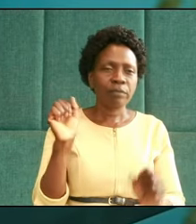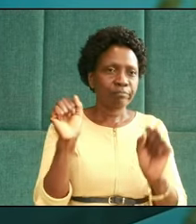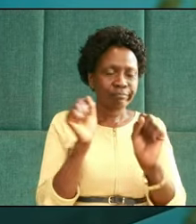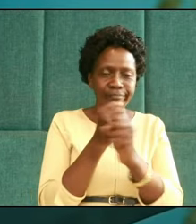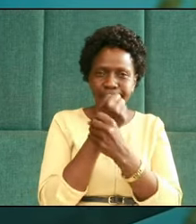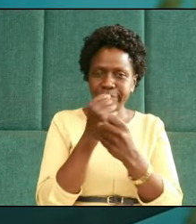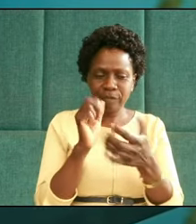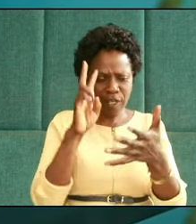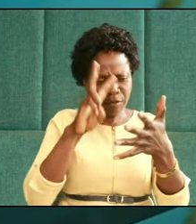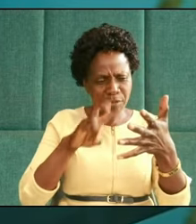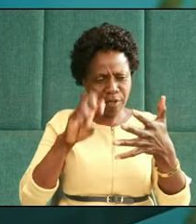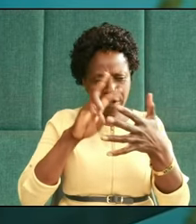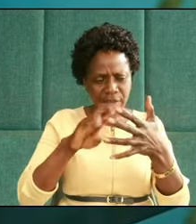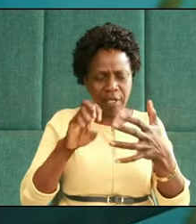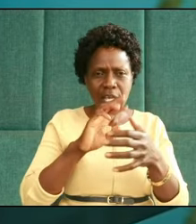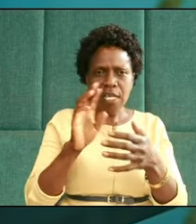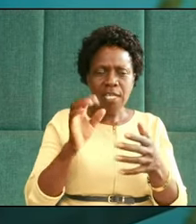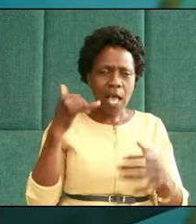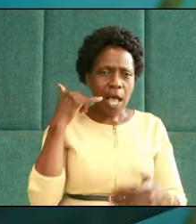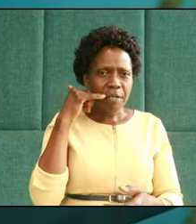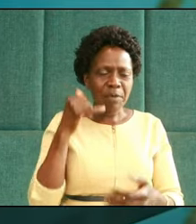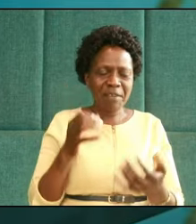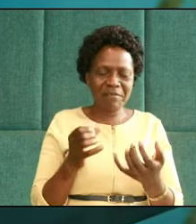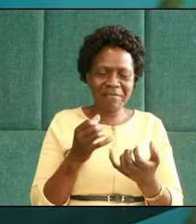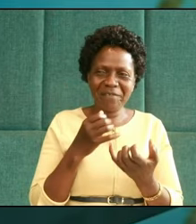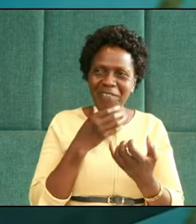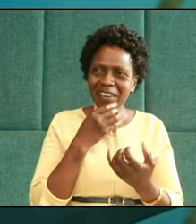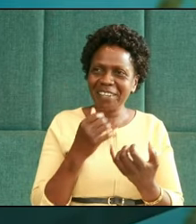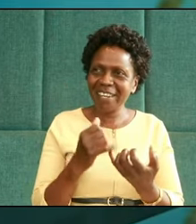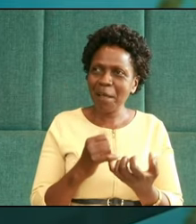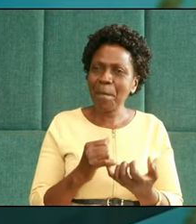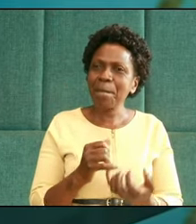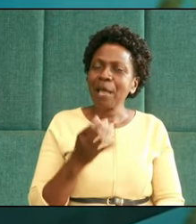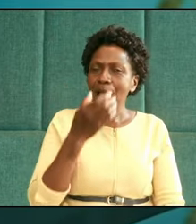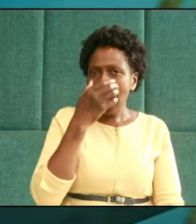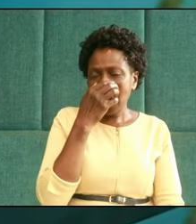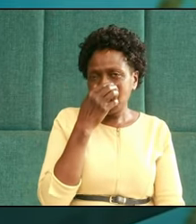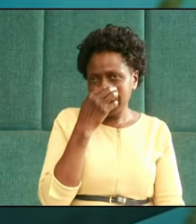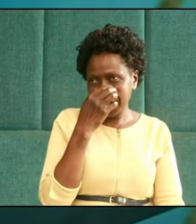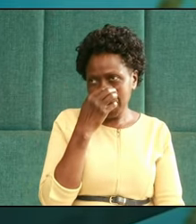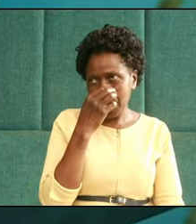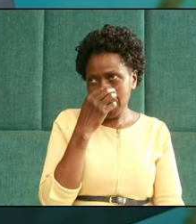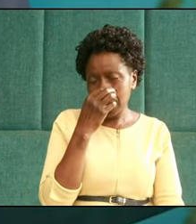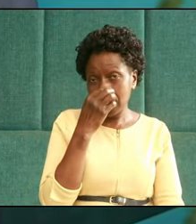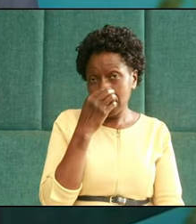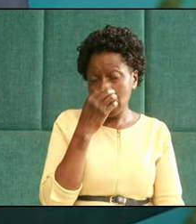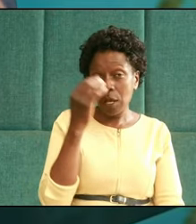phone. If you think I'm not saying the truth, I wish you good luck.